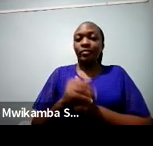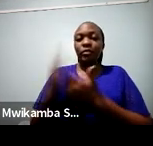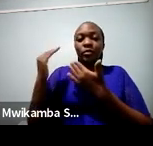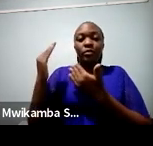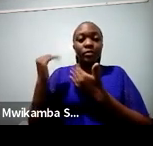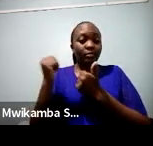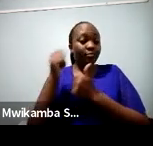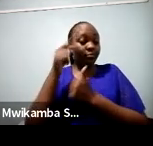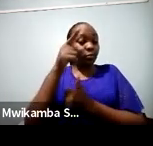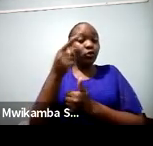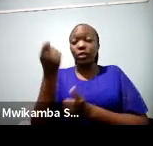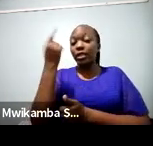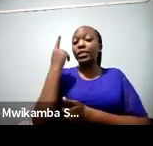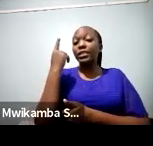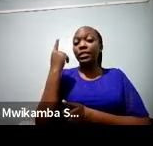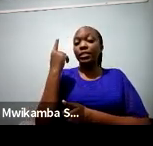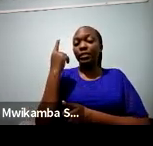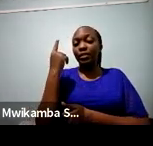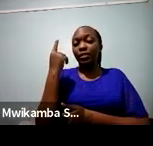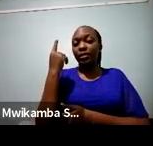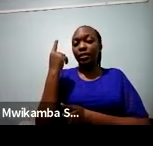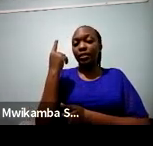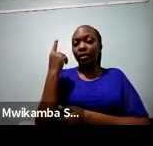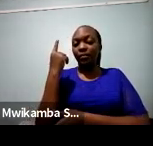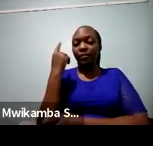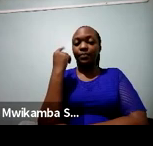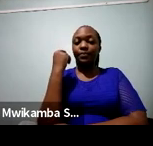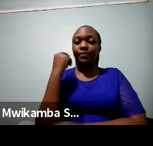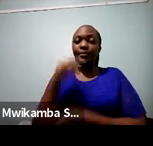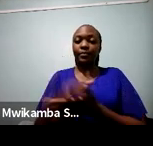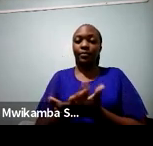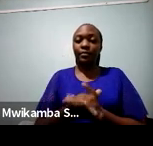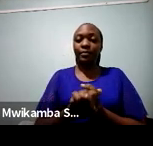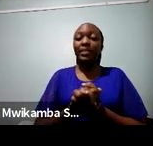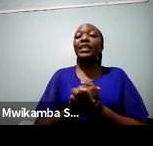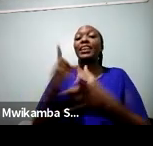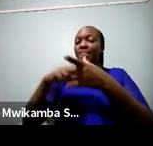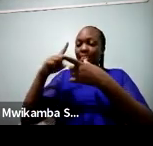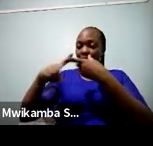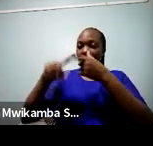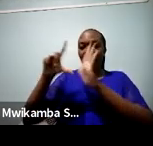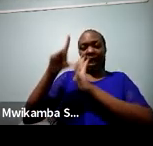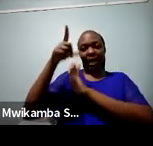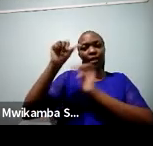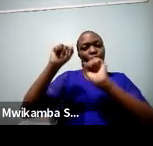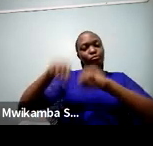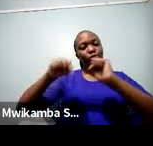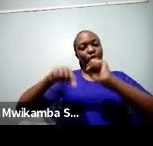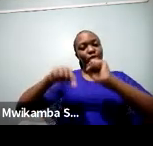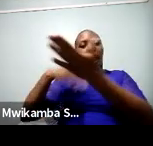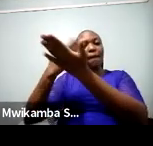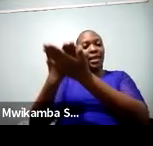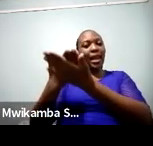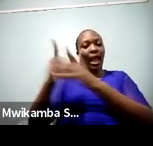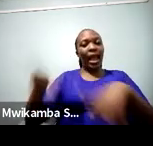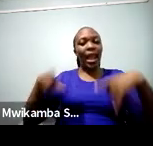principles, and you should be able to apply them to your own life experience and also